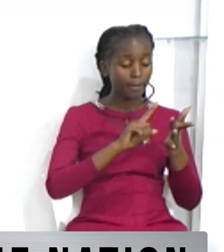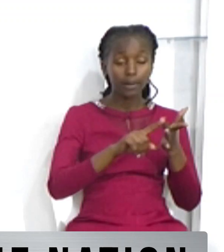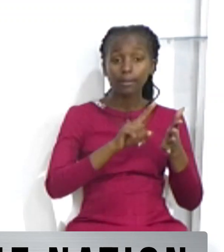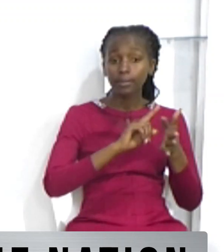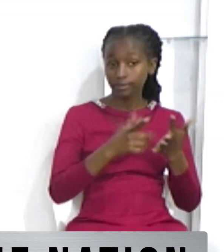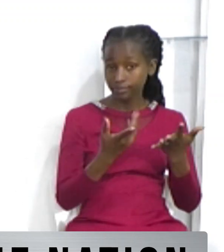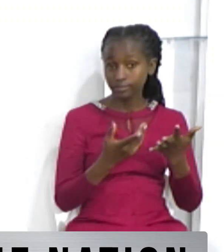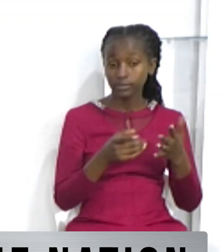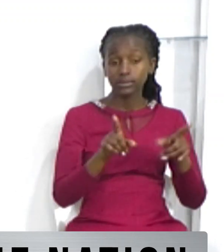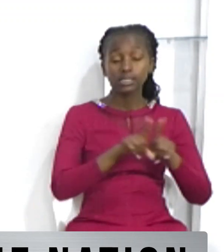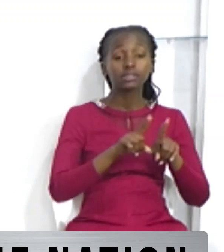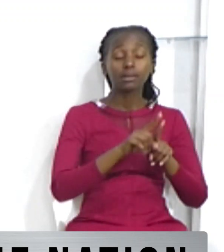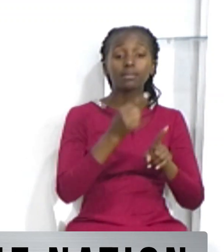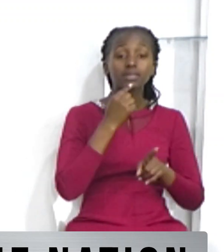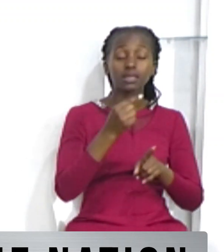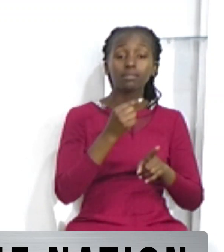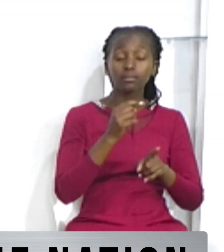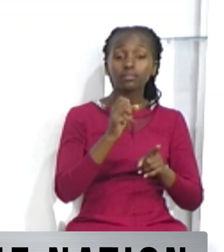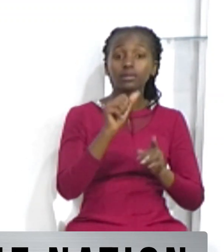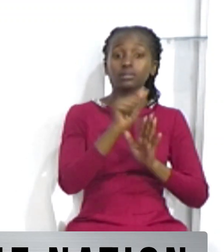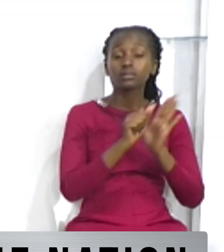one of the